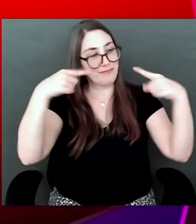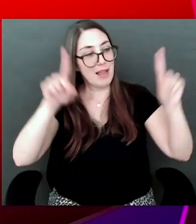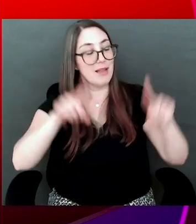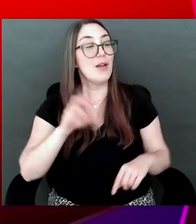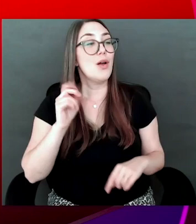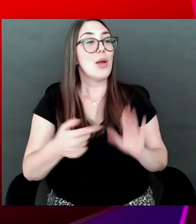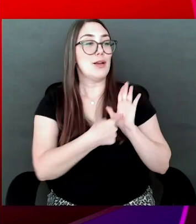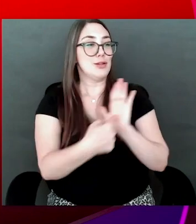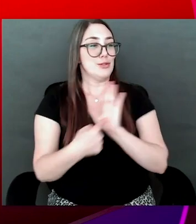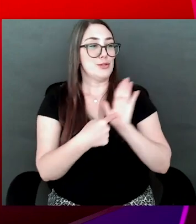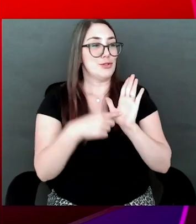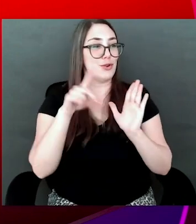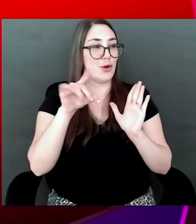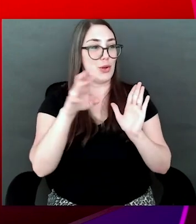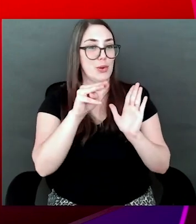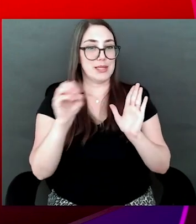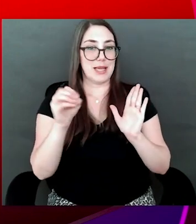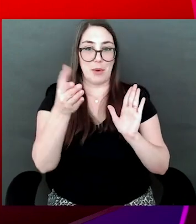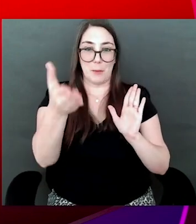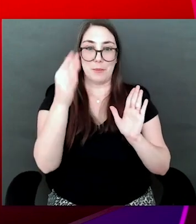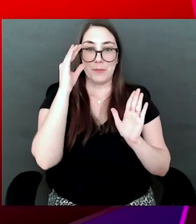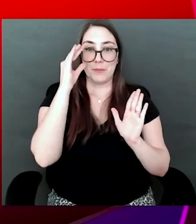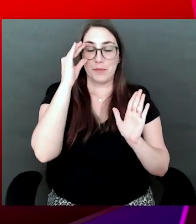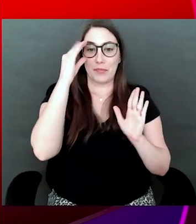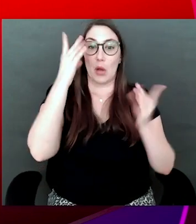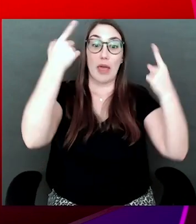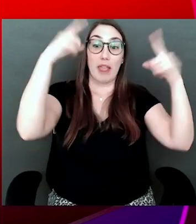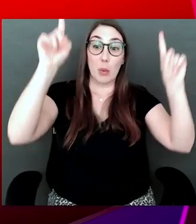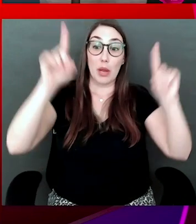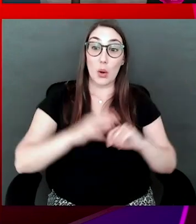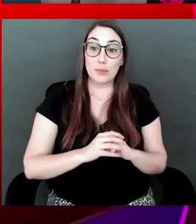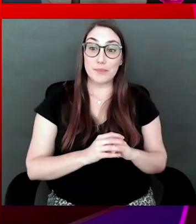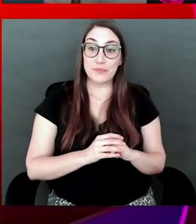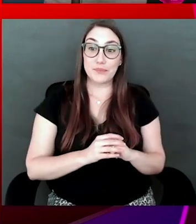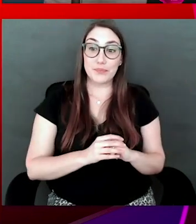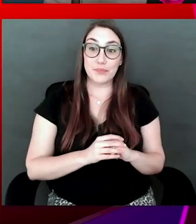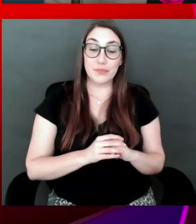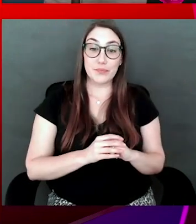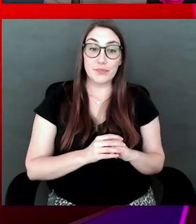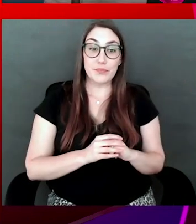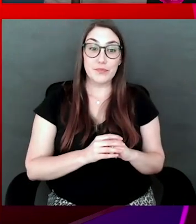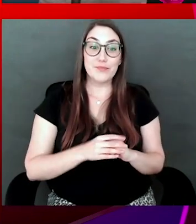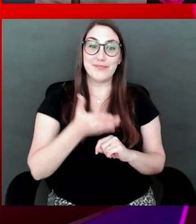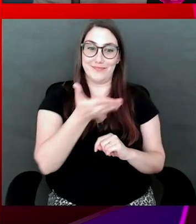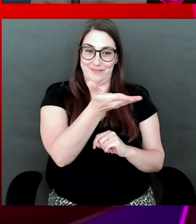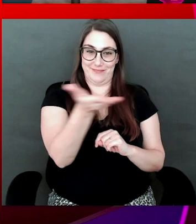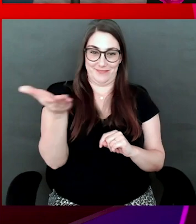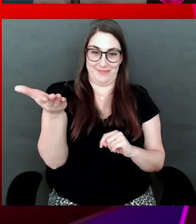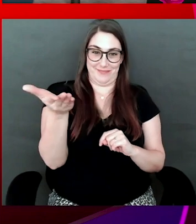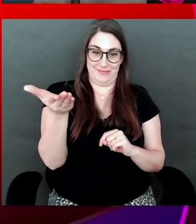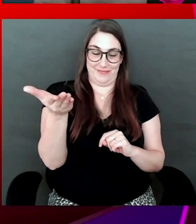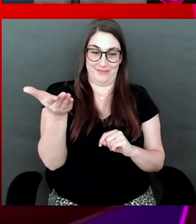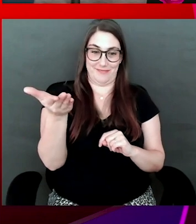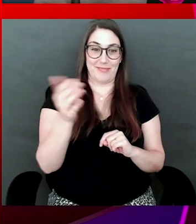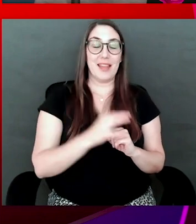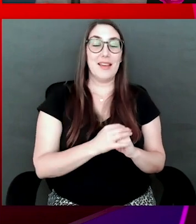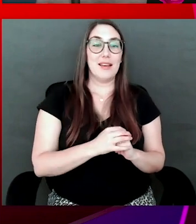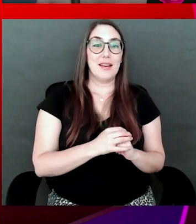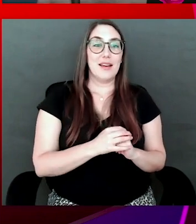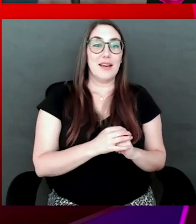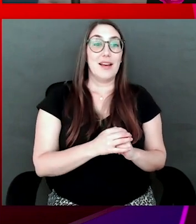demo. All right, there we go. All right, so what I have here, I'm obviously in the